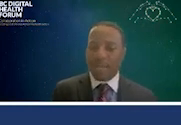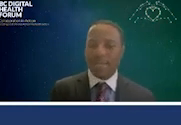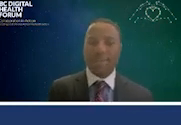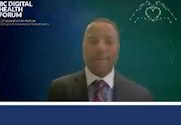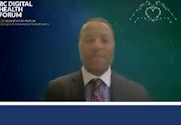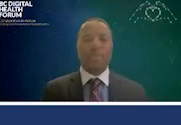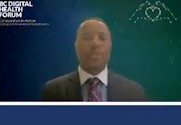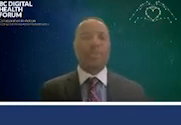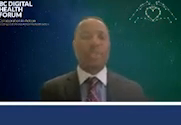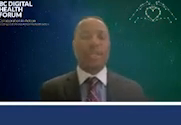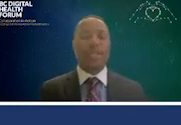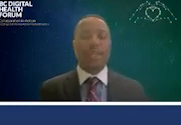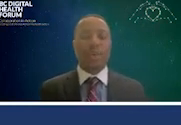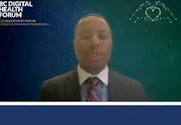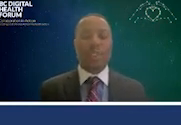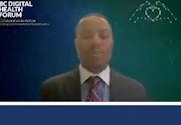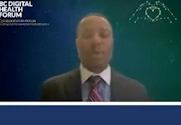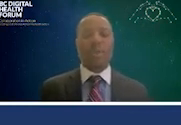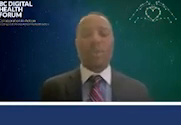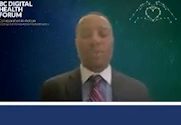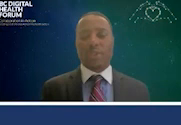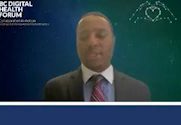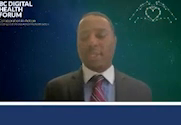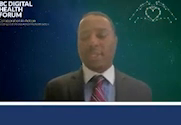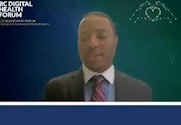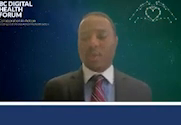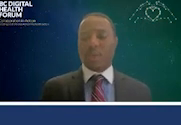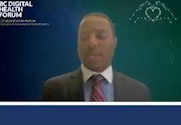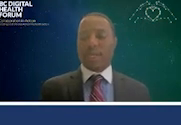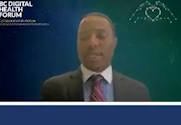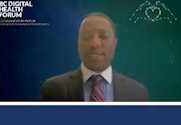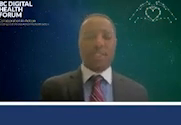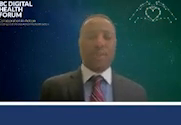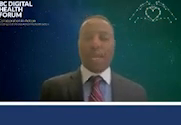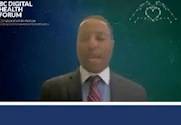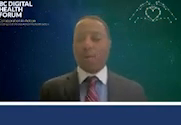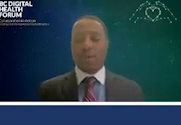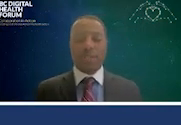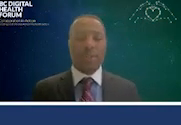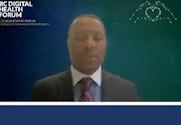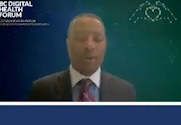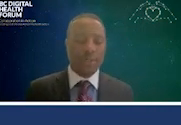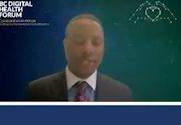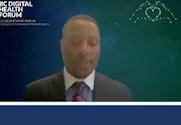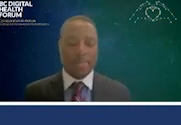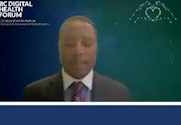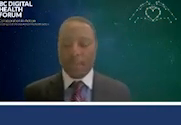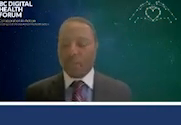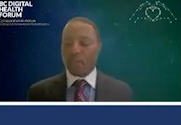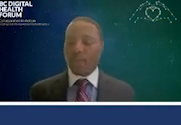help plan, and also to ensure that we deploy resources where necessary across the